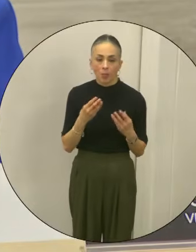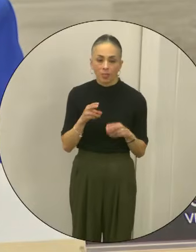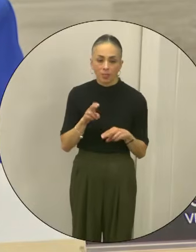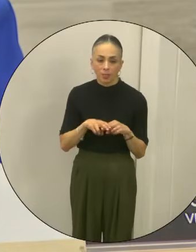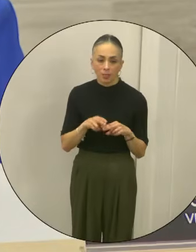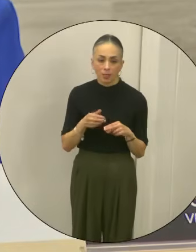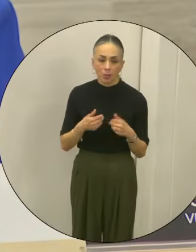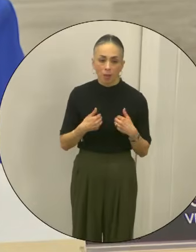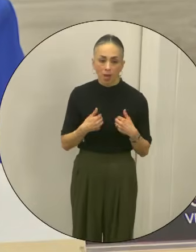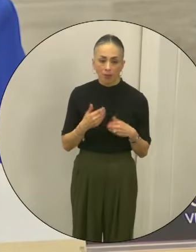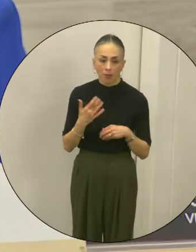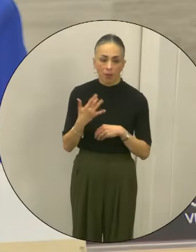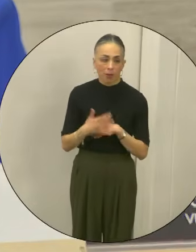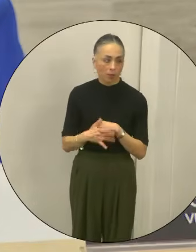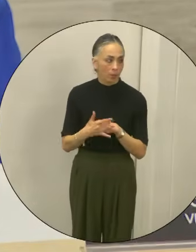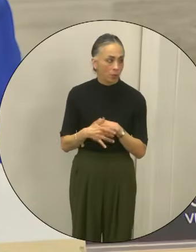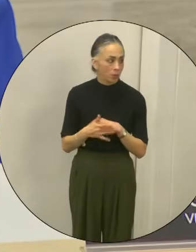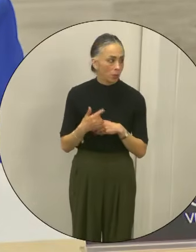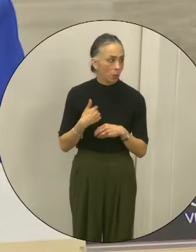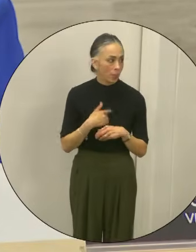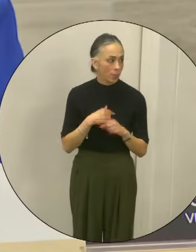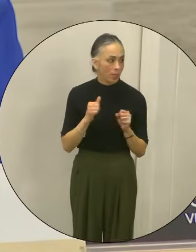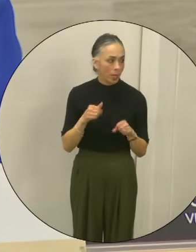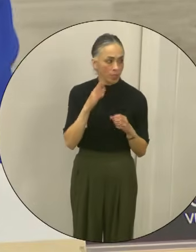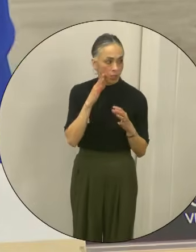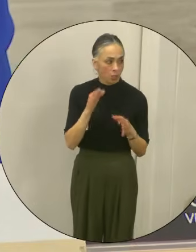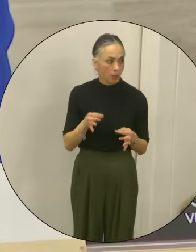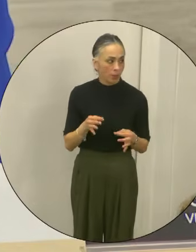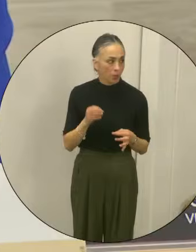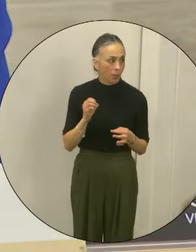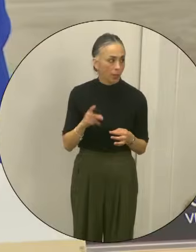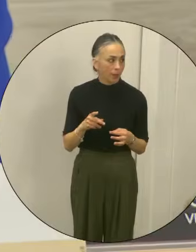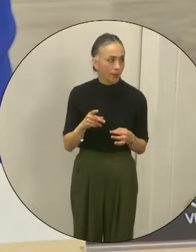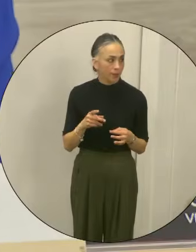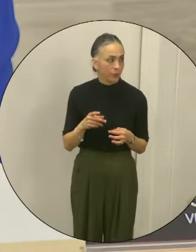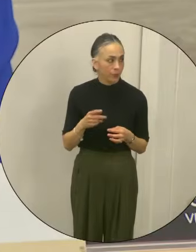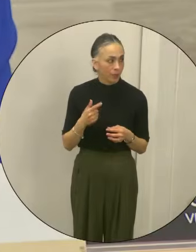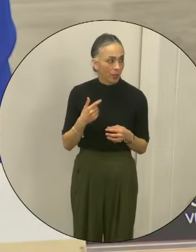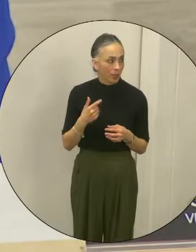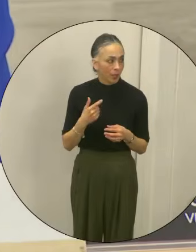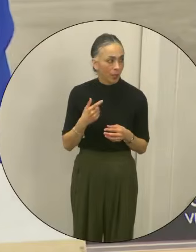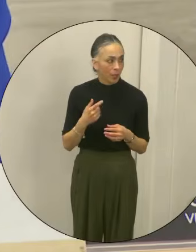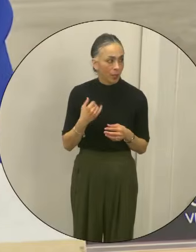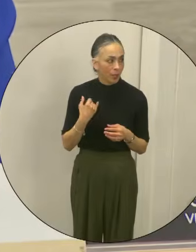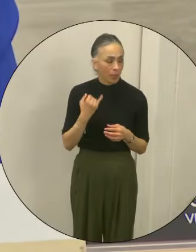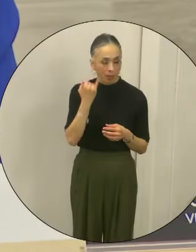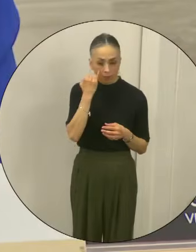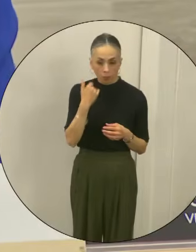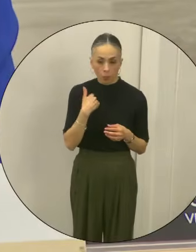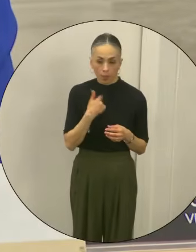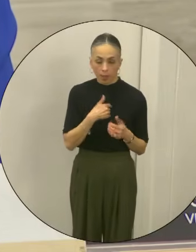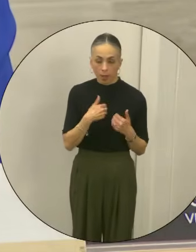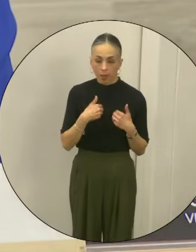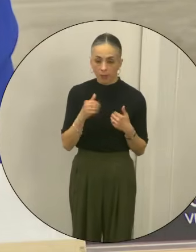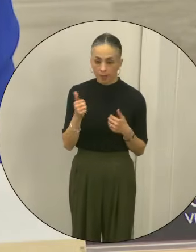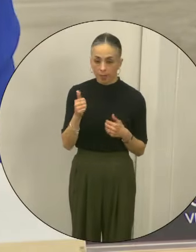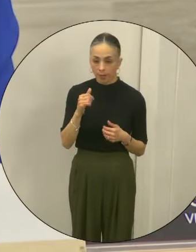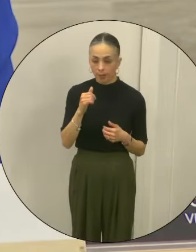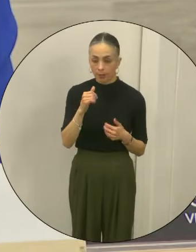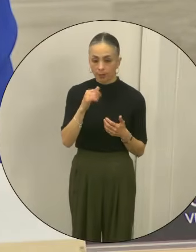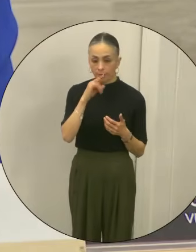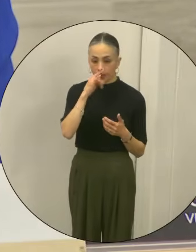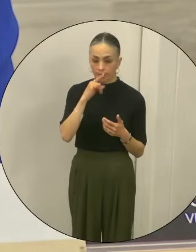have available so that we can determine, okay, if we have, just making this up, if we have 10 kids